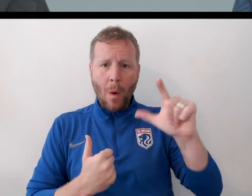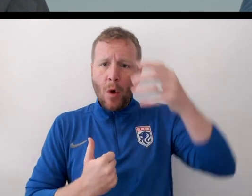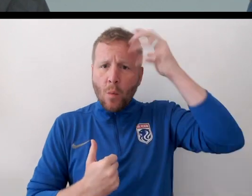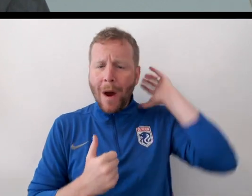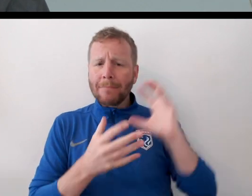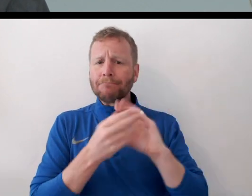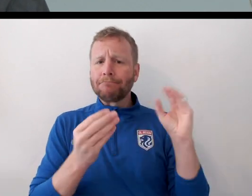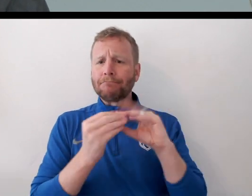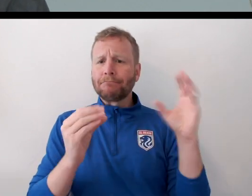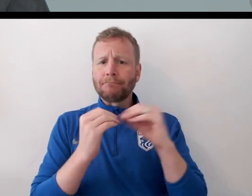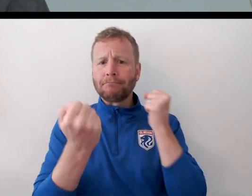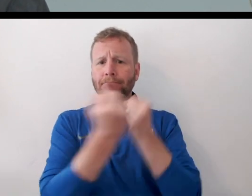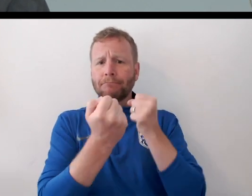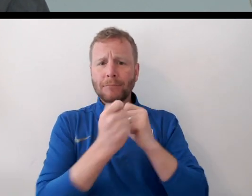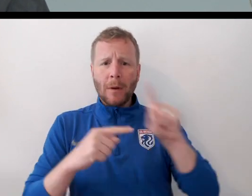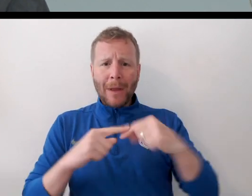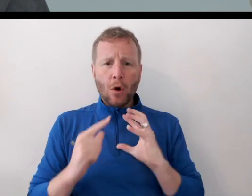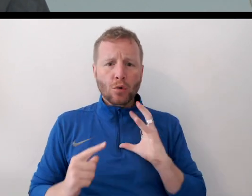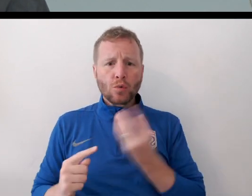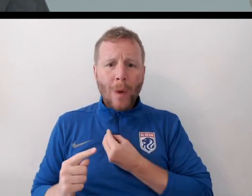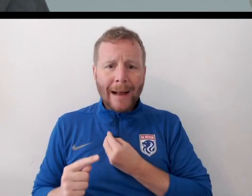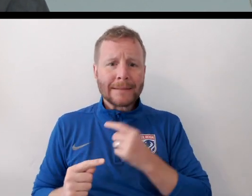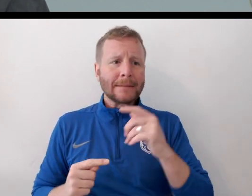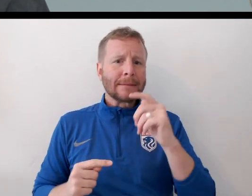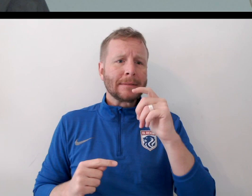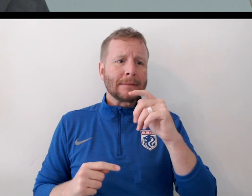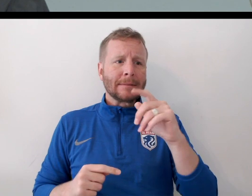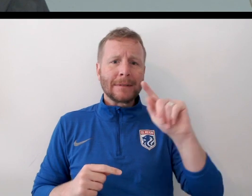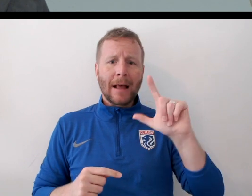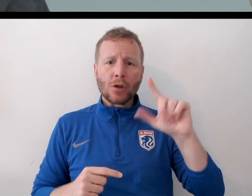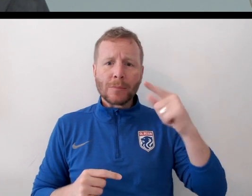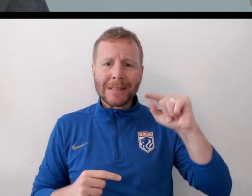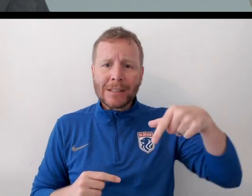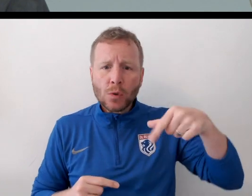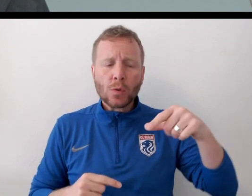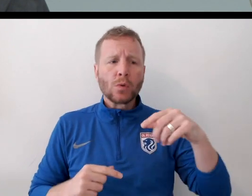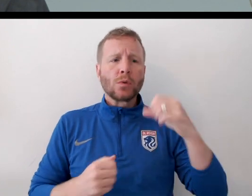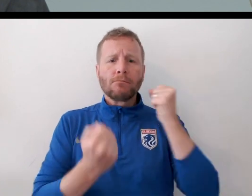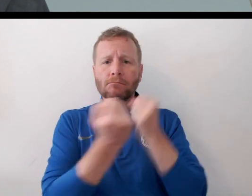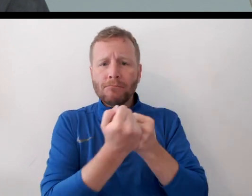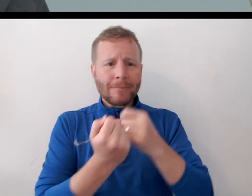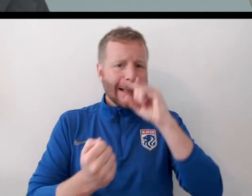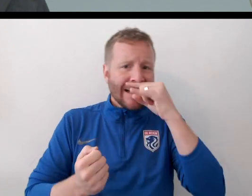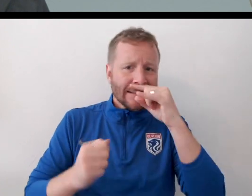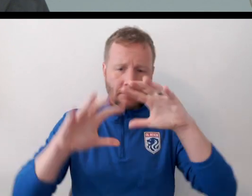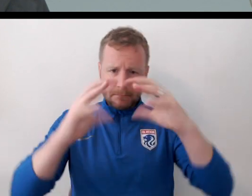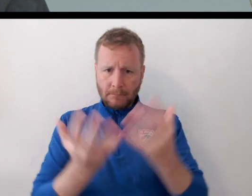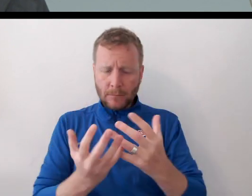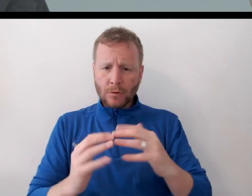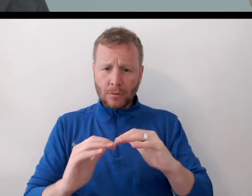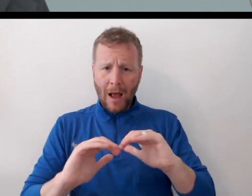incredibly vocal about particularly protecting trans kids and having Pride matches throughout its history. Wondering for you guys how important it is, if it